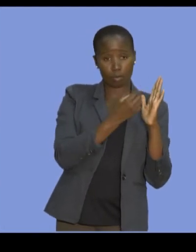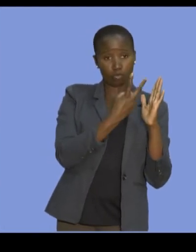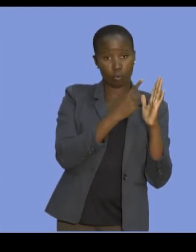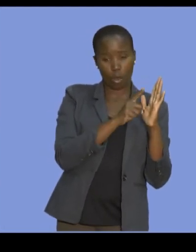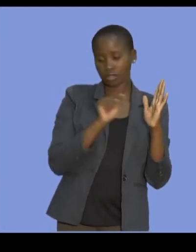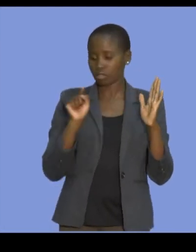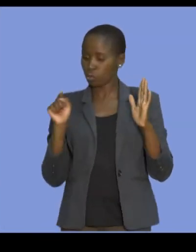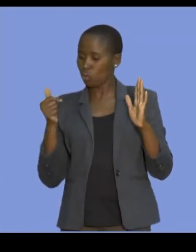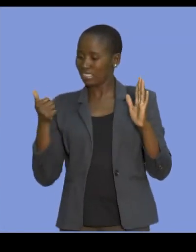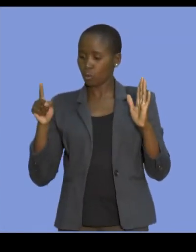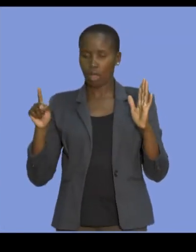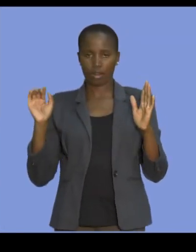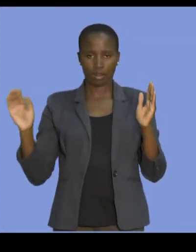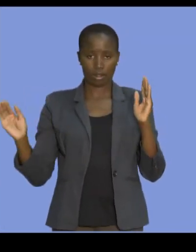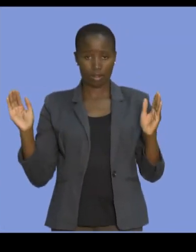Okay.